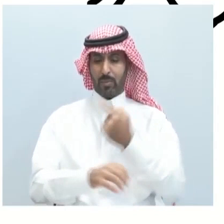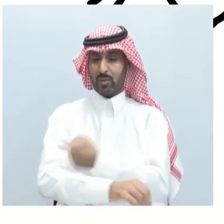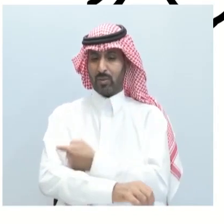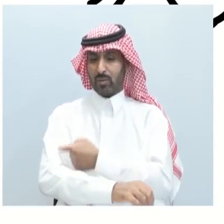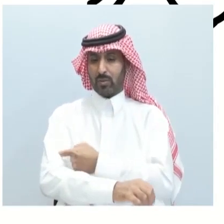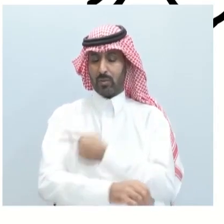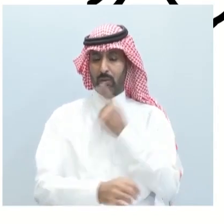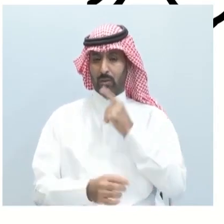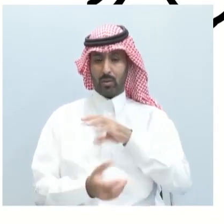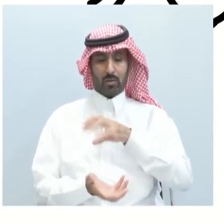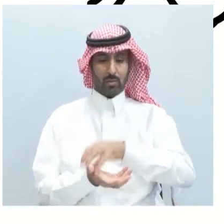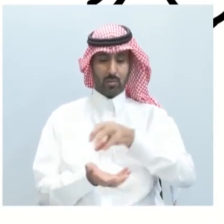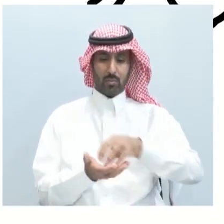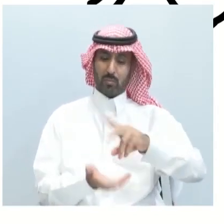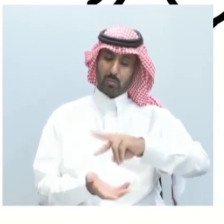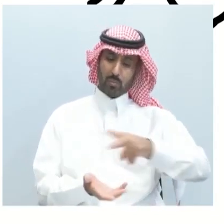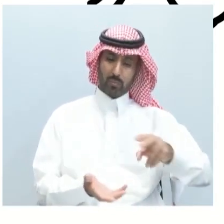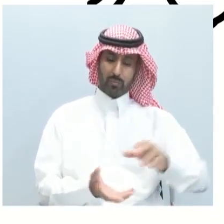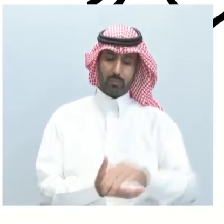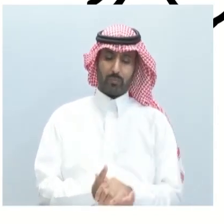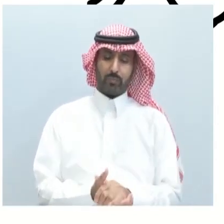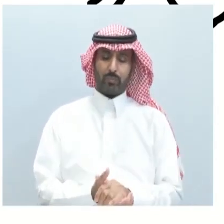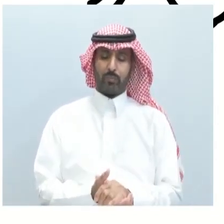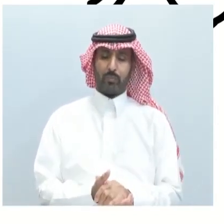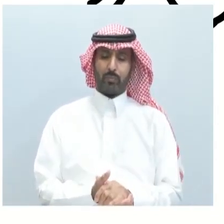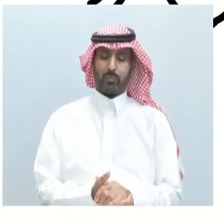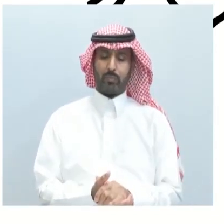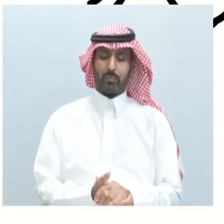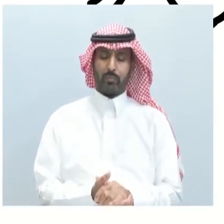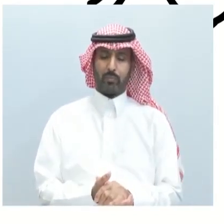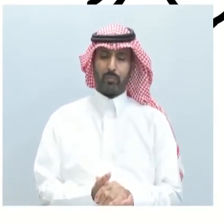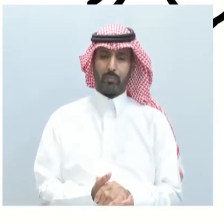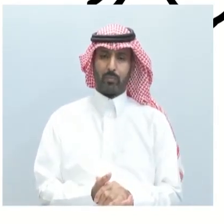no geographical borders.